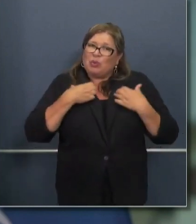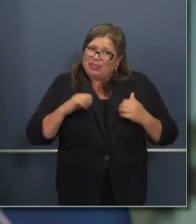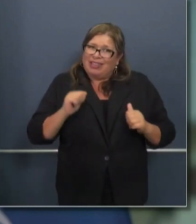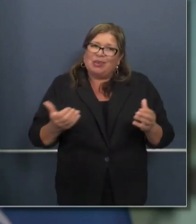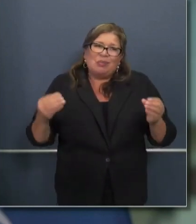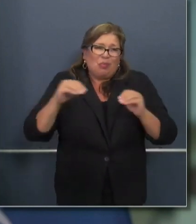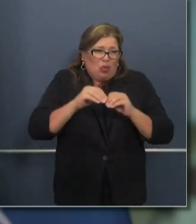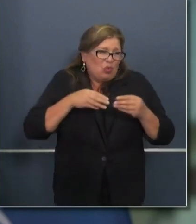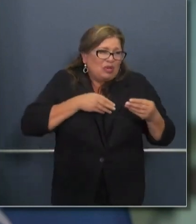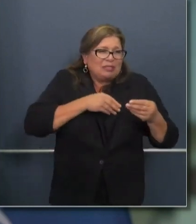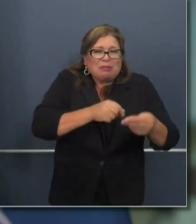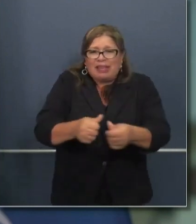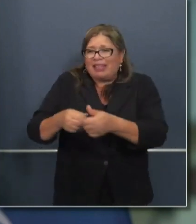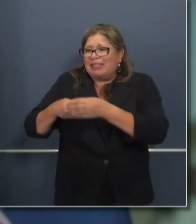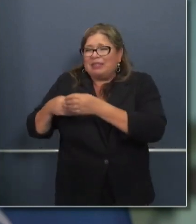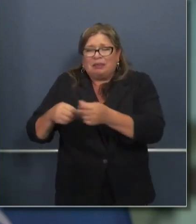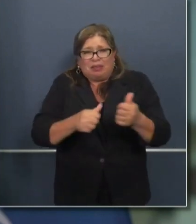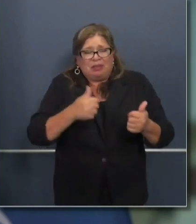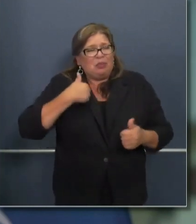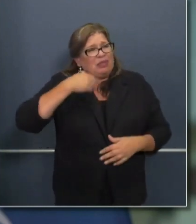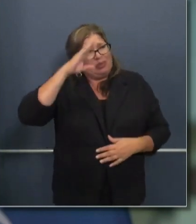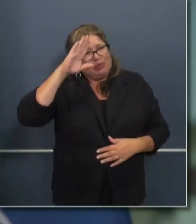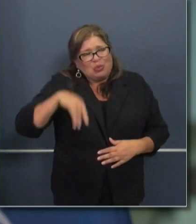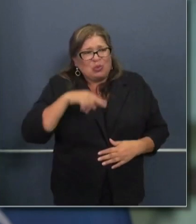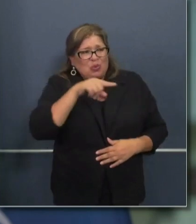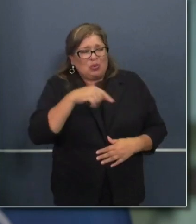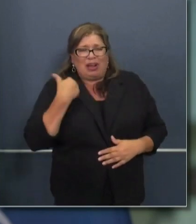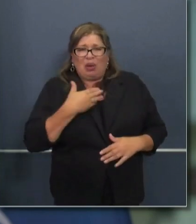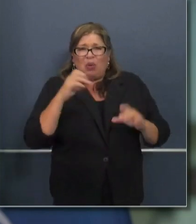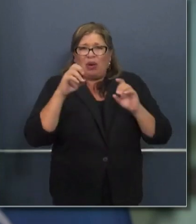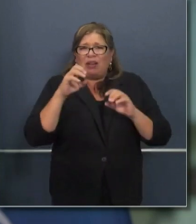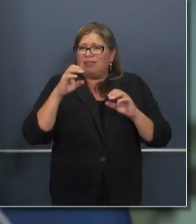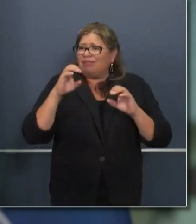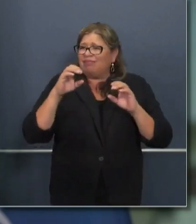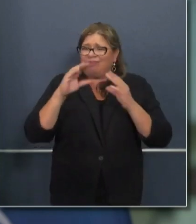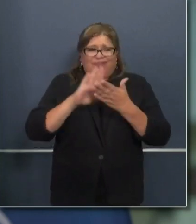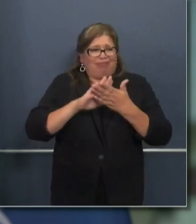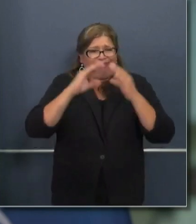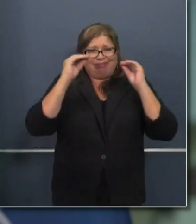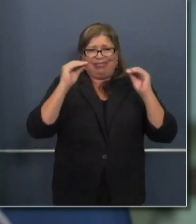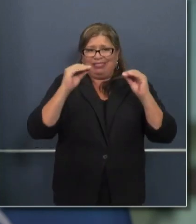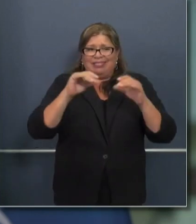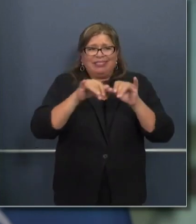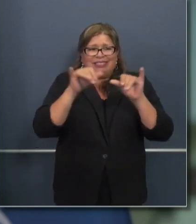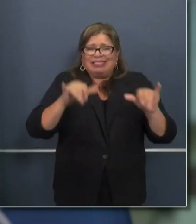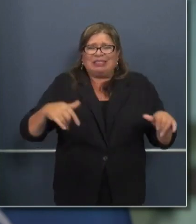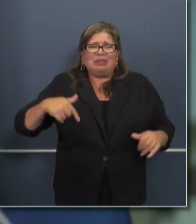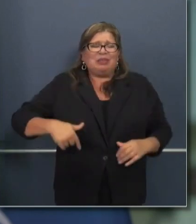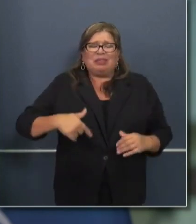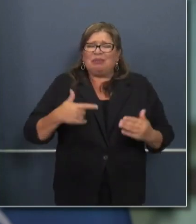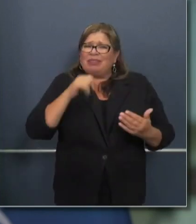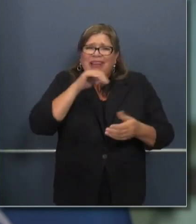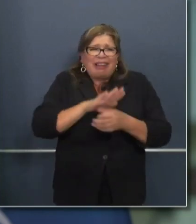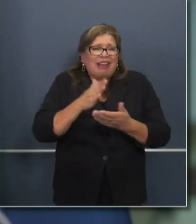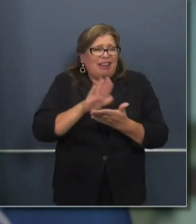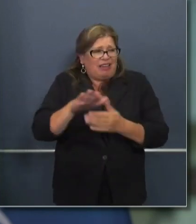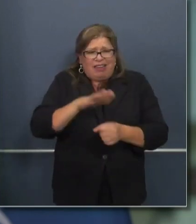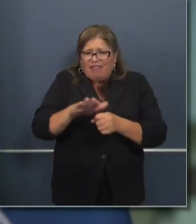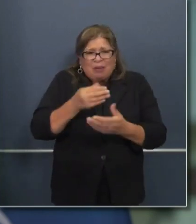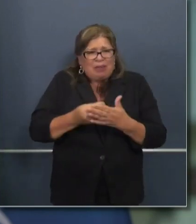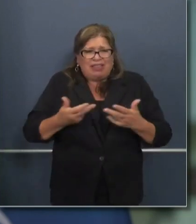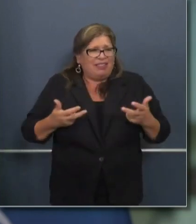more because our educational system is still substantially underfunded in the state of California versus other states, and we're going to have to be